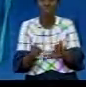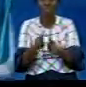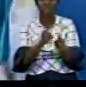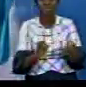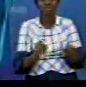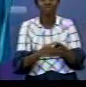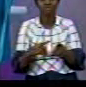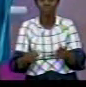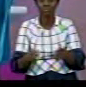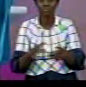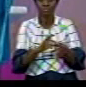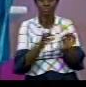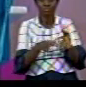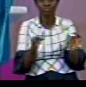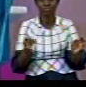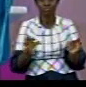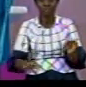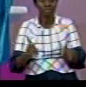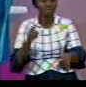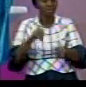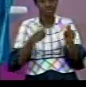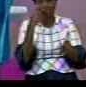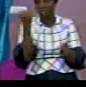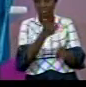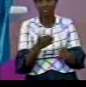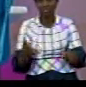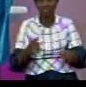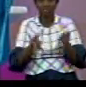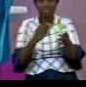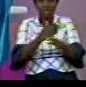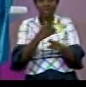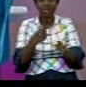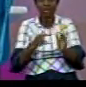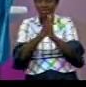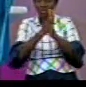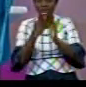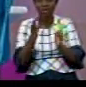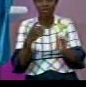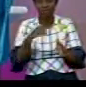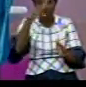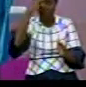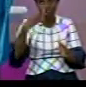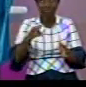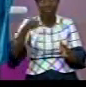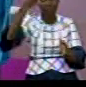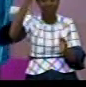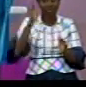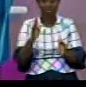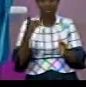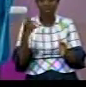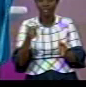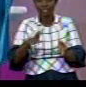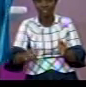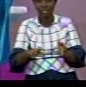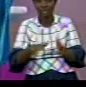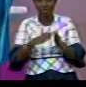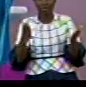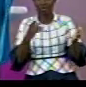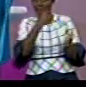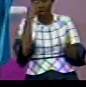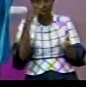today tonight after the prayer of the man of god the boy opened his eyes and began to see he